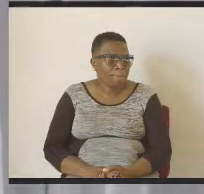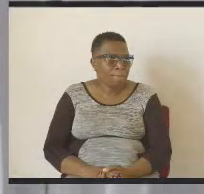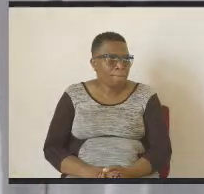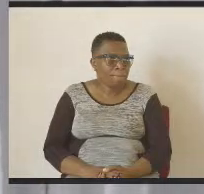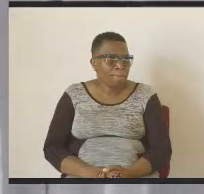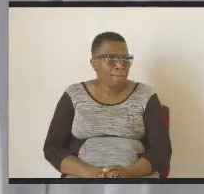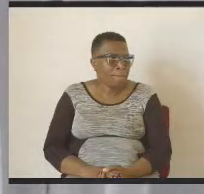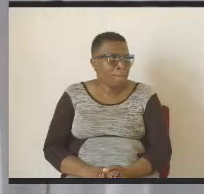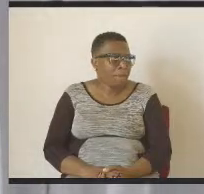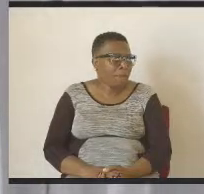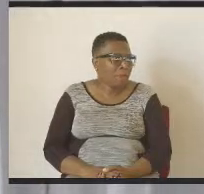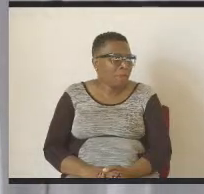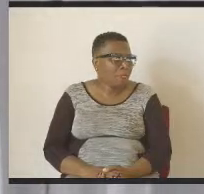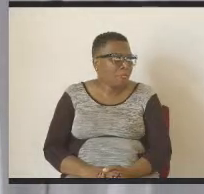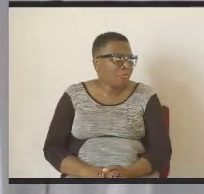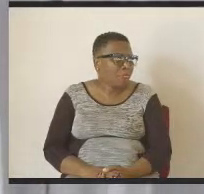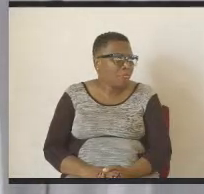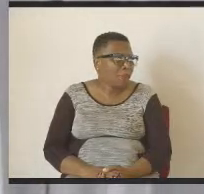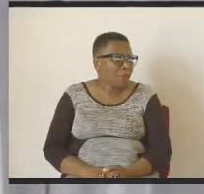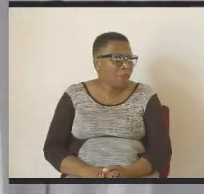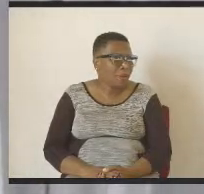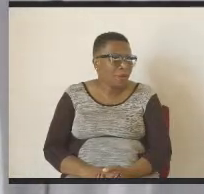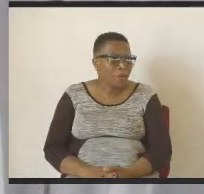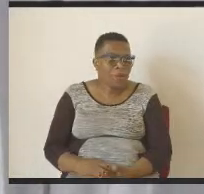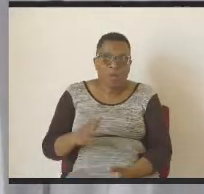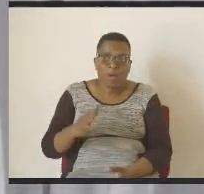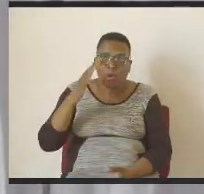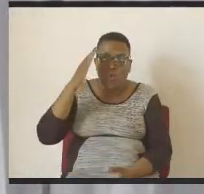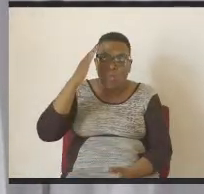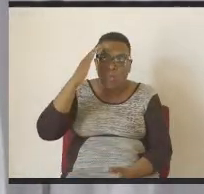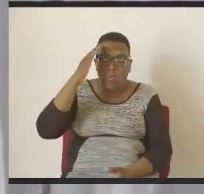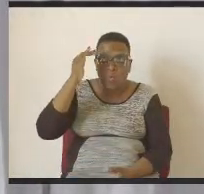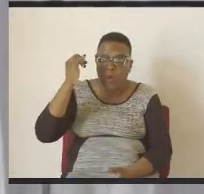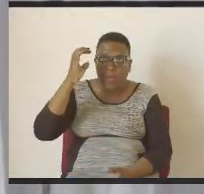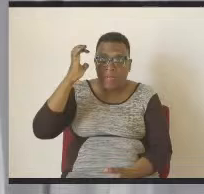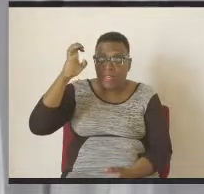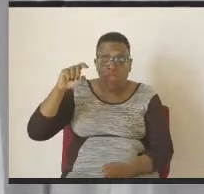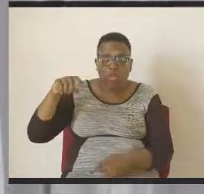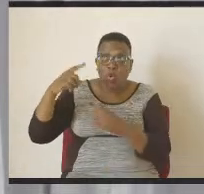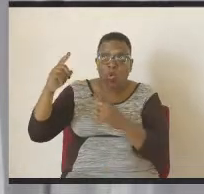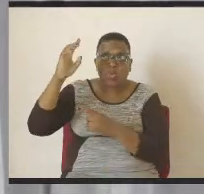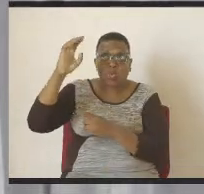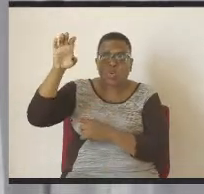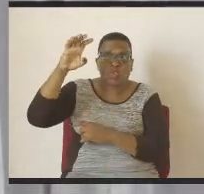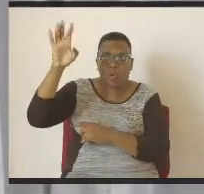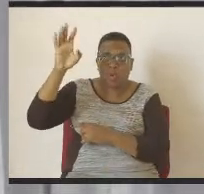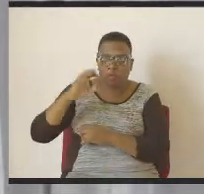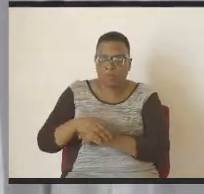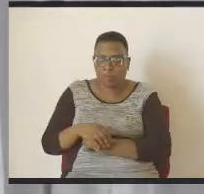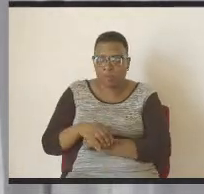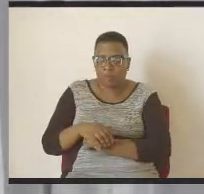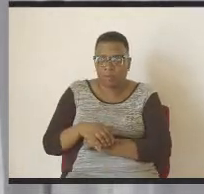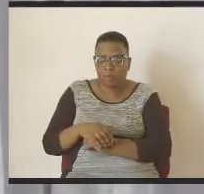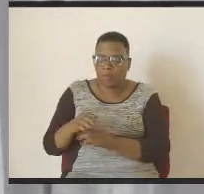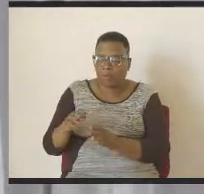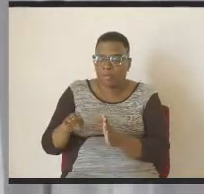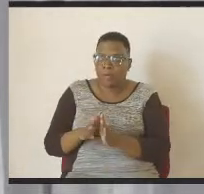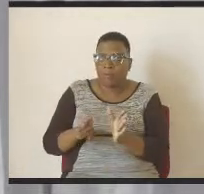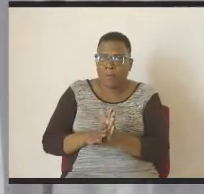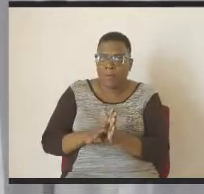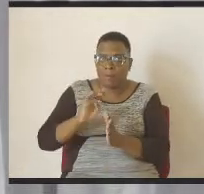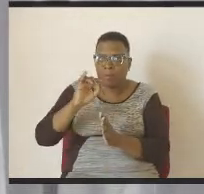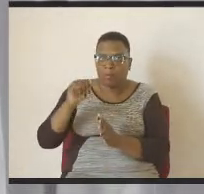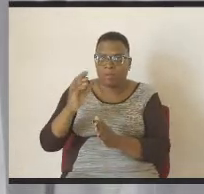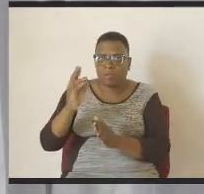Jason's message, but why did he go to the cross? I will go back, jump in John 3:16.